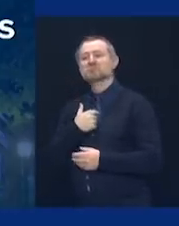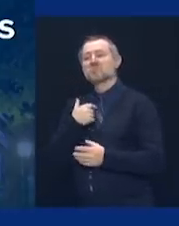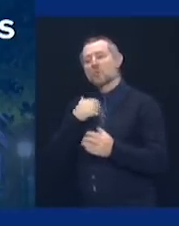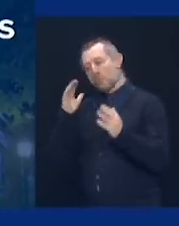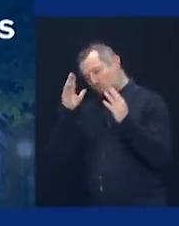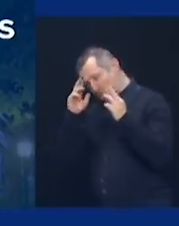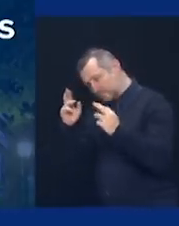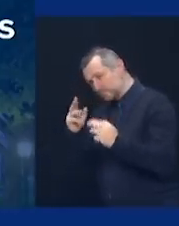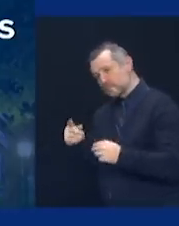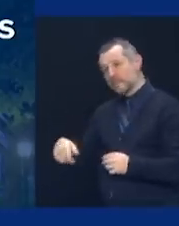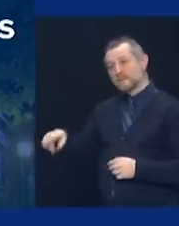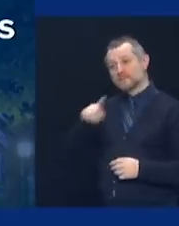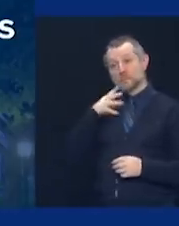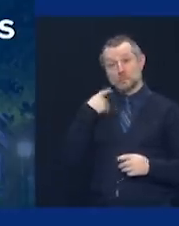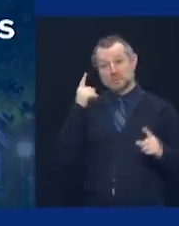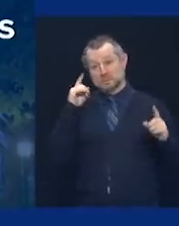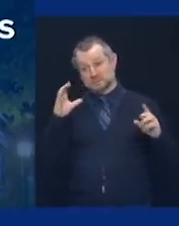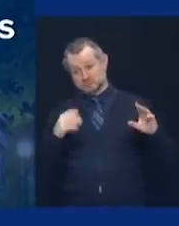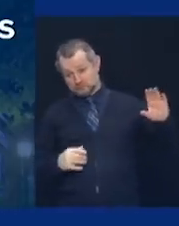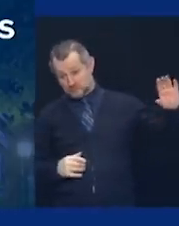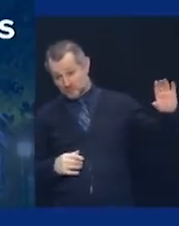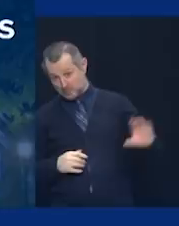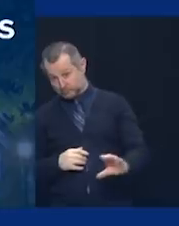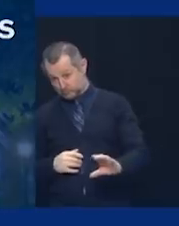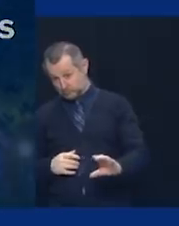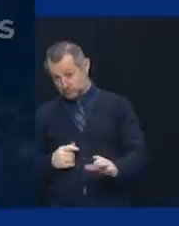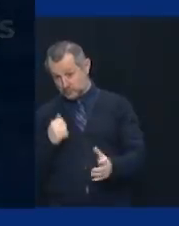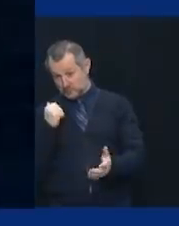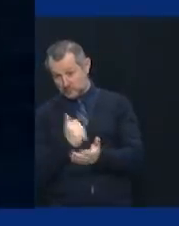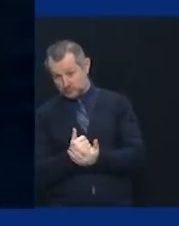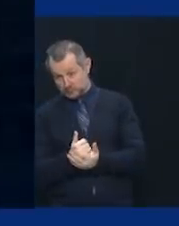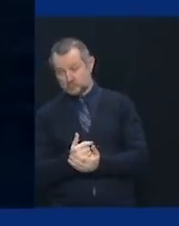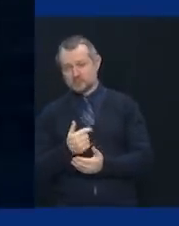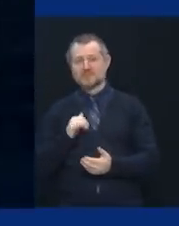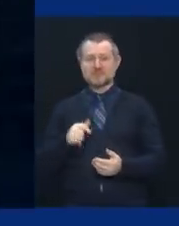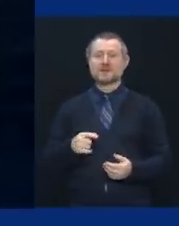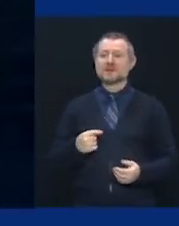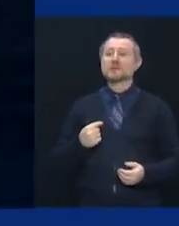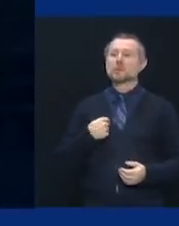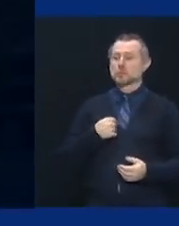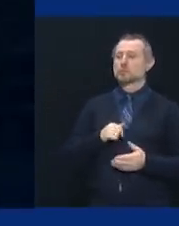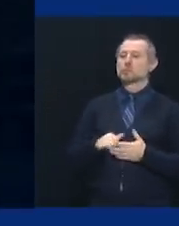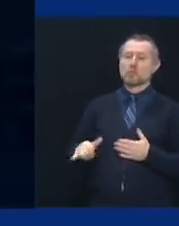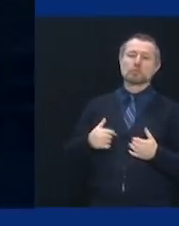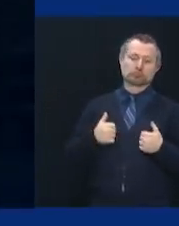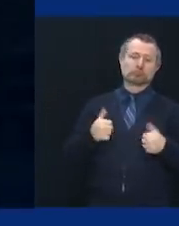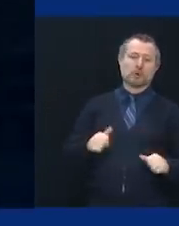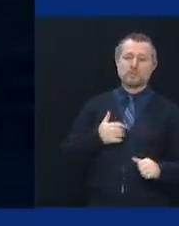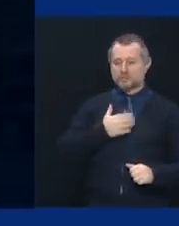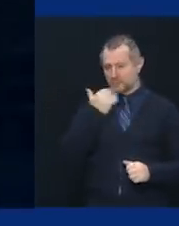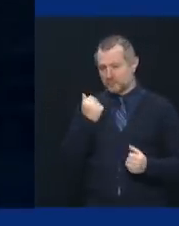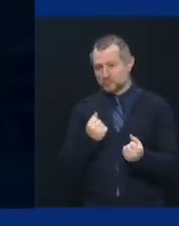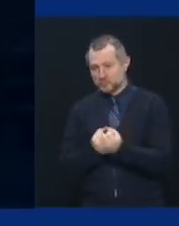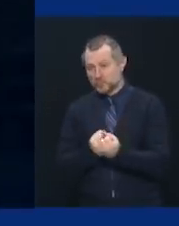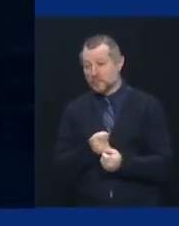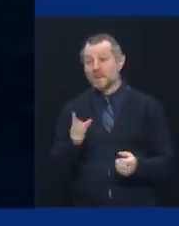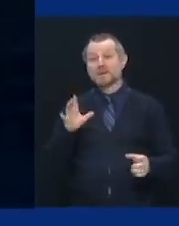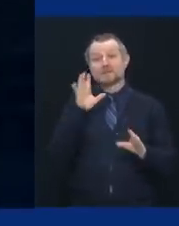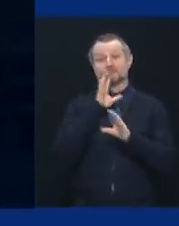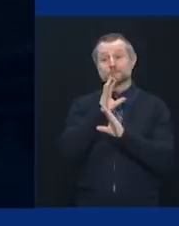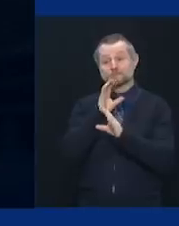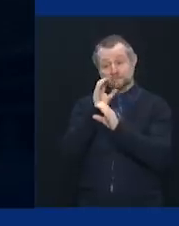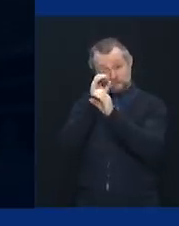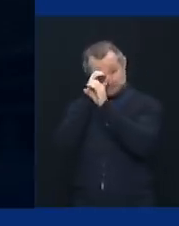actually provides relief to restaurants, and we're doing everything that we can. The light at the end of the tunnel is in